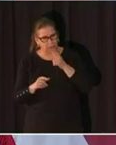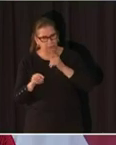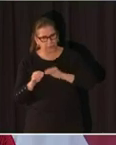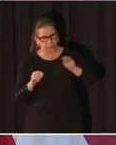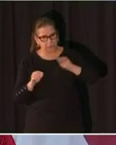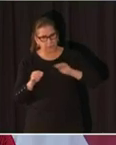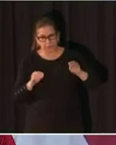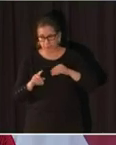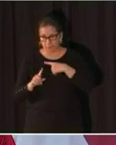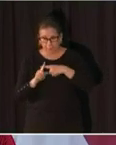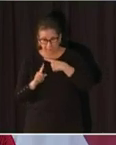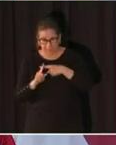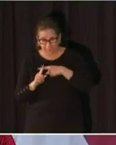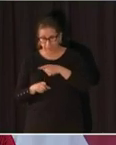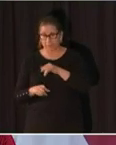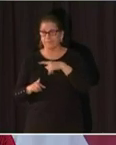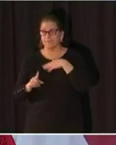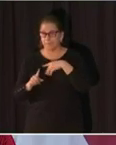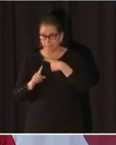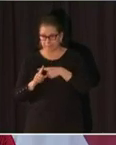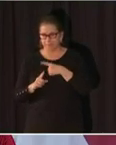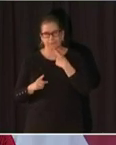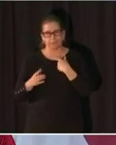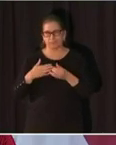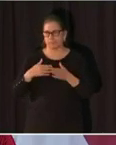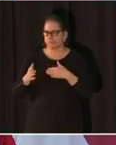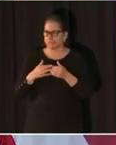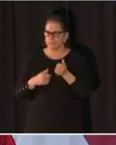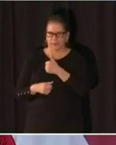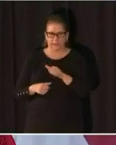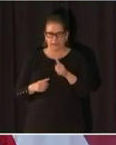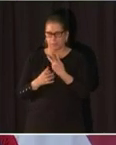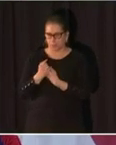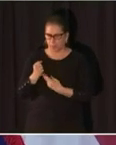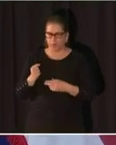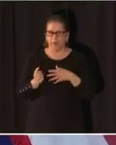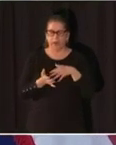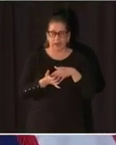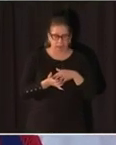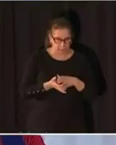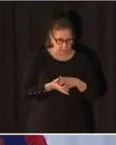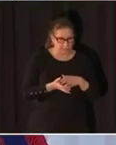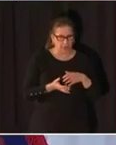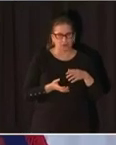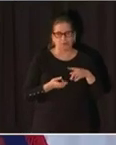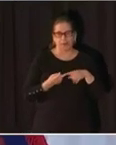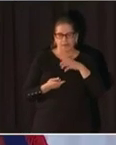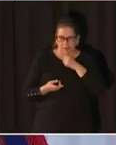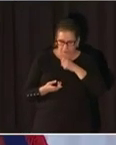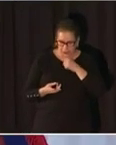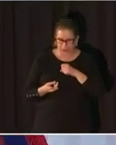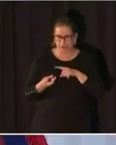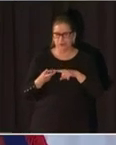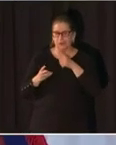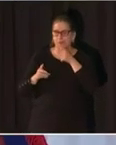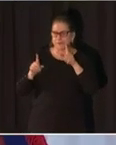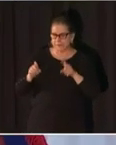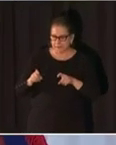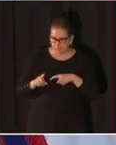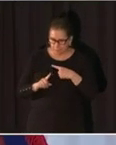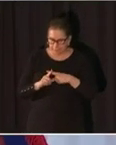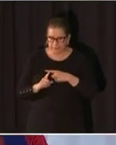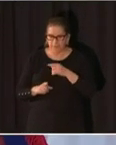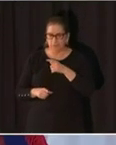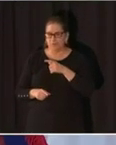So it's both. So we have certain hotels that are just for those that are the highly vulnerable population, and then the